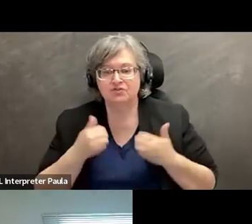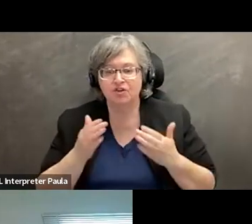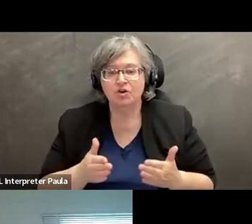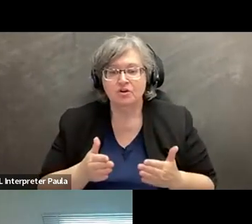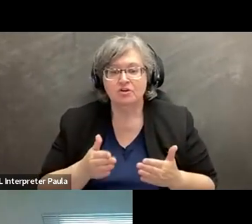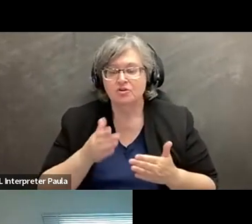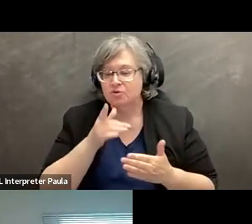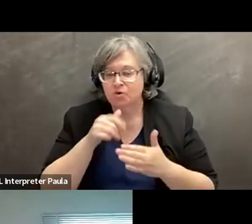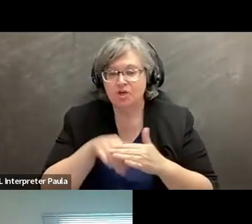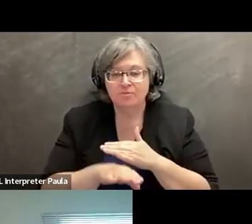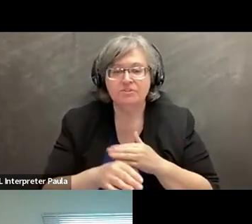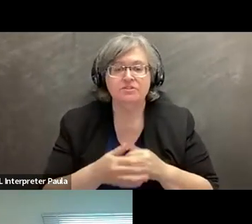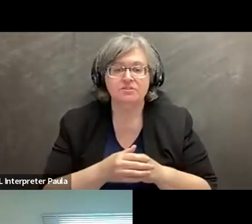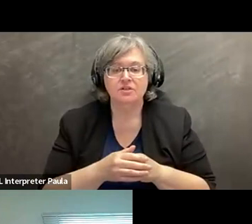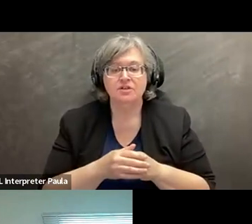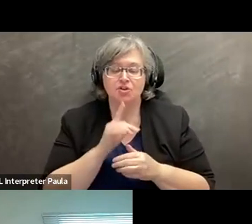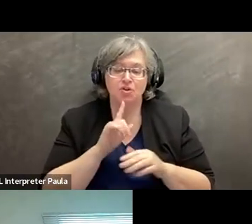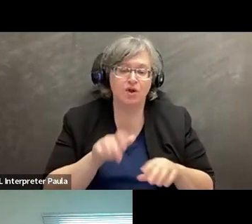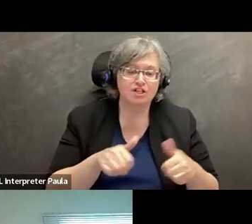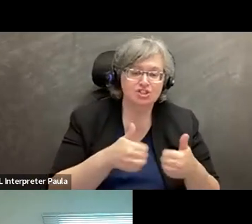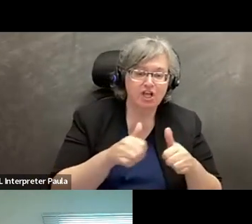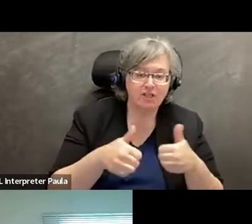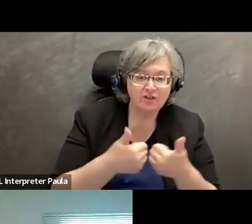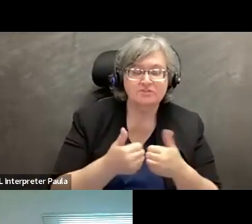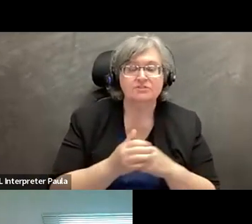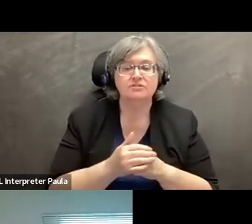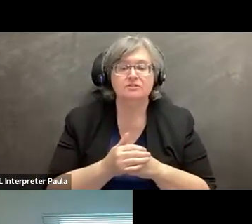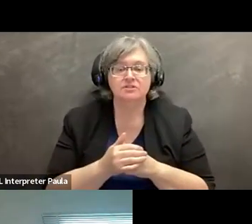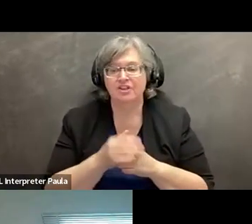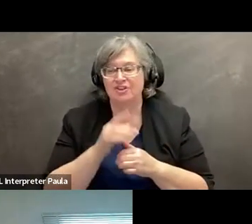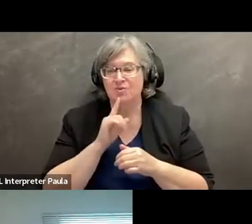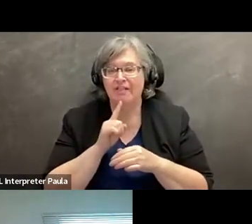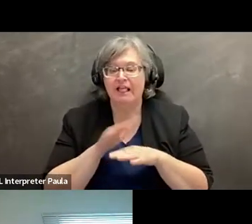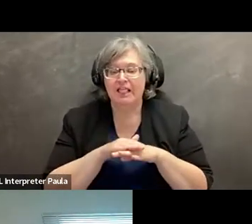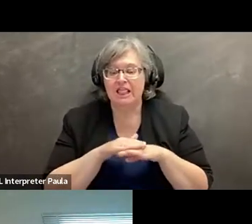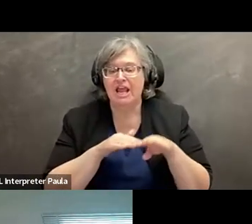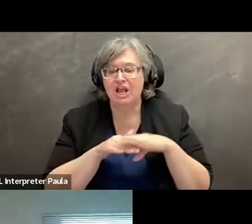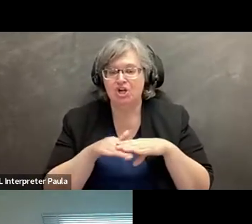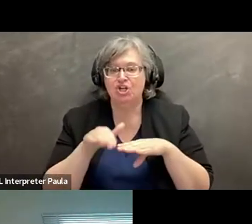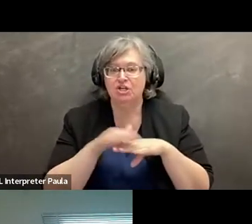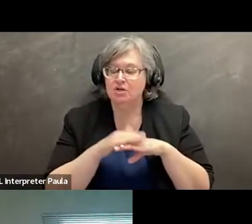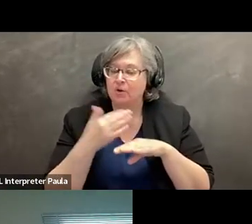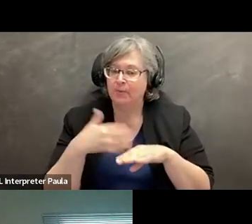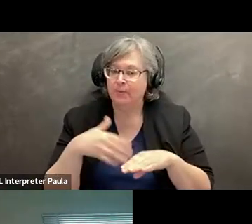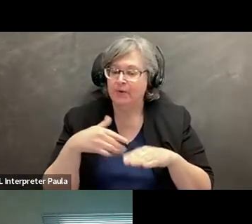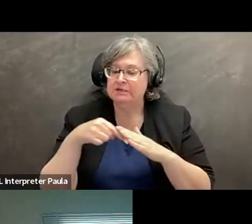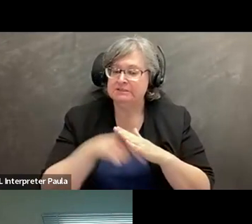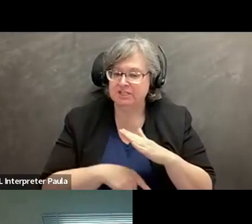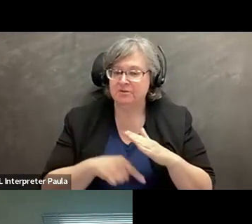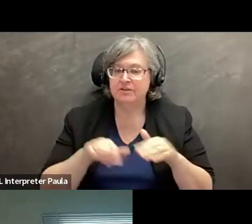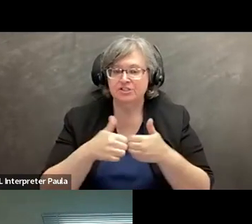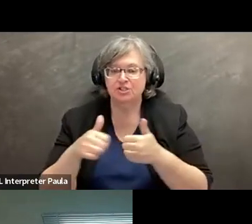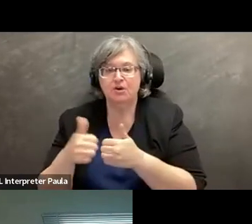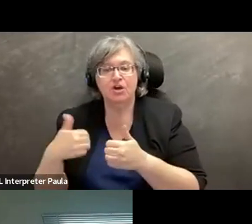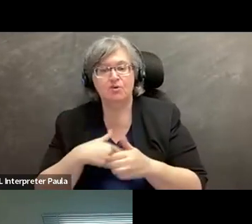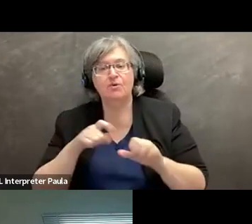your doors, because the challenges are layered, and we have to get creative in figuring out how